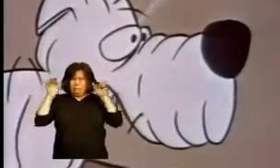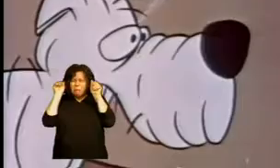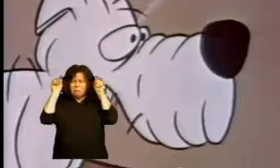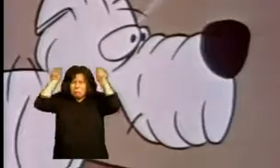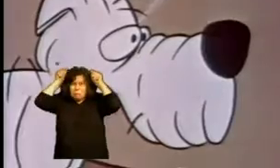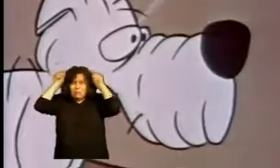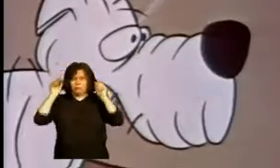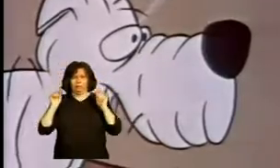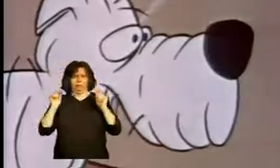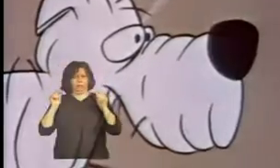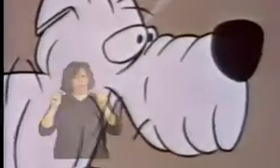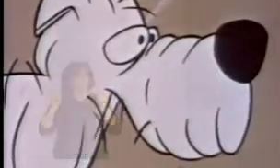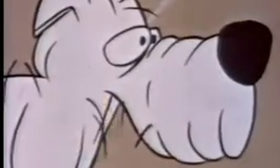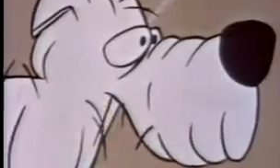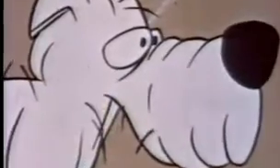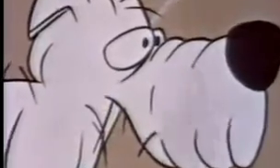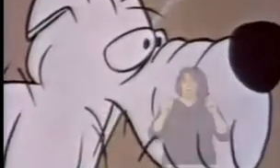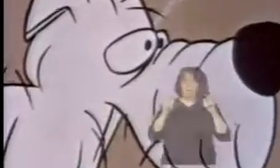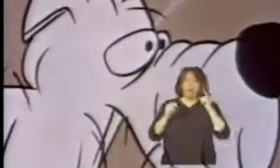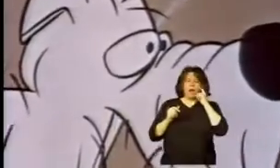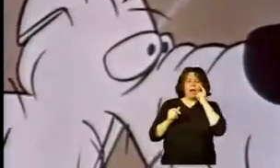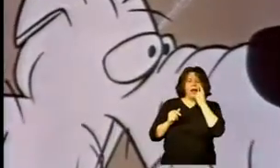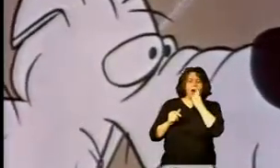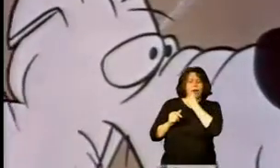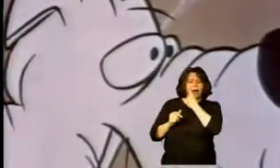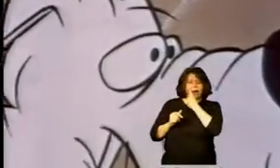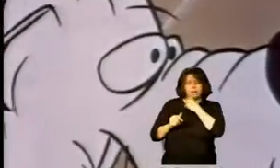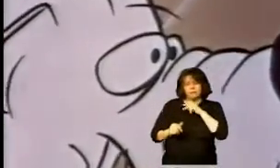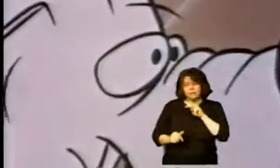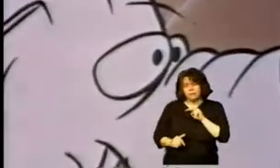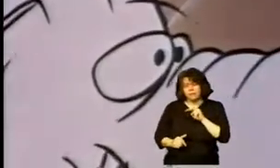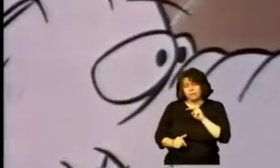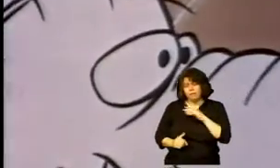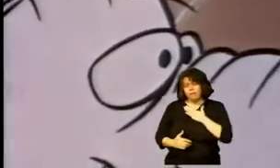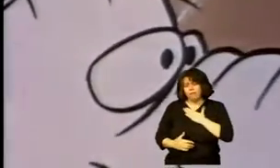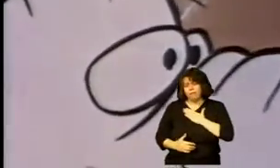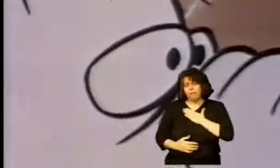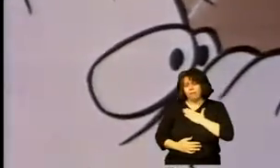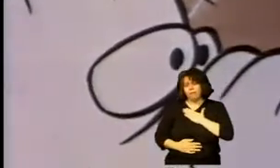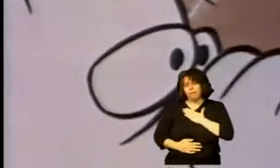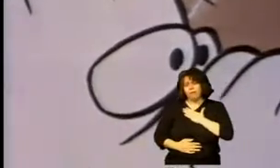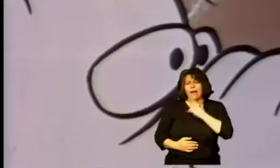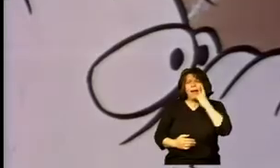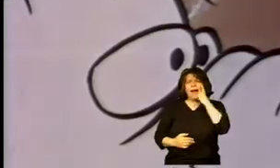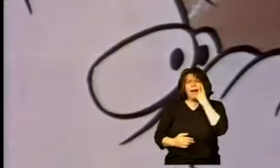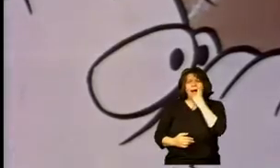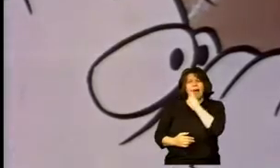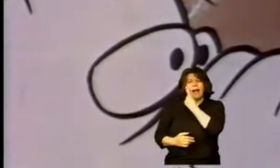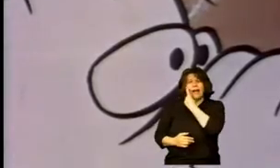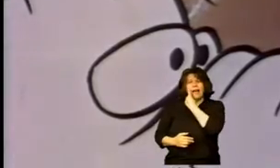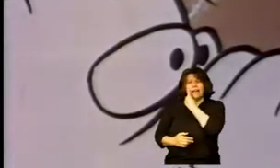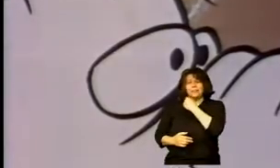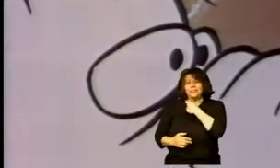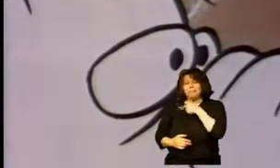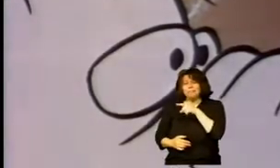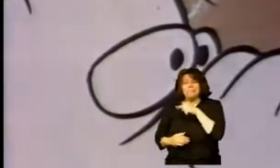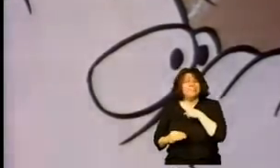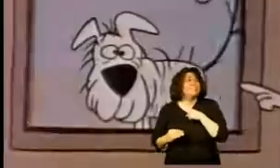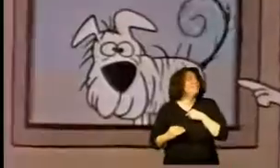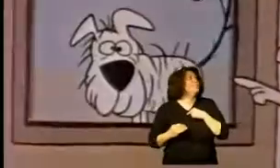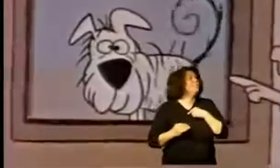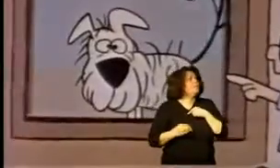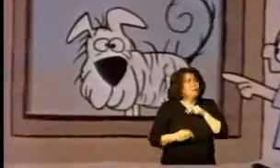head. But his eyes, oh, his eyes, they smiled at